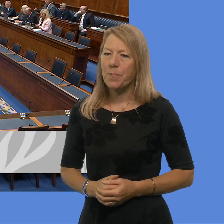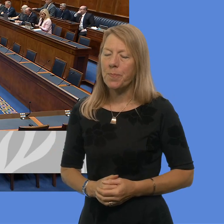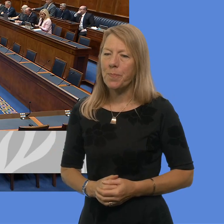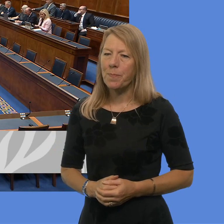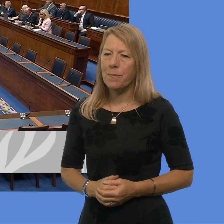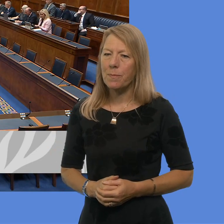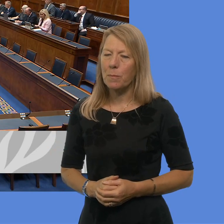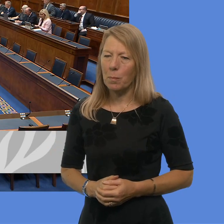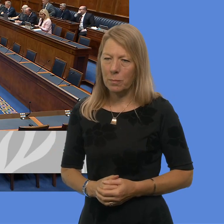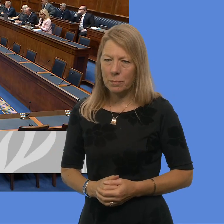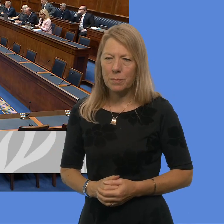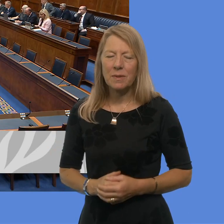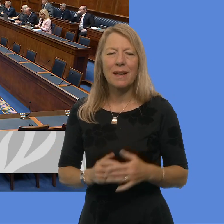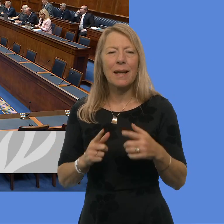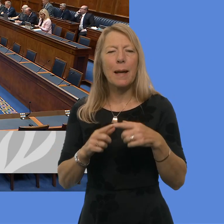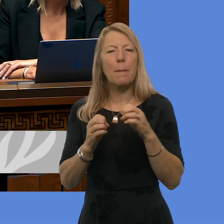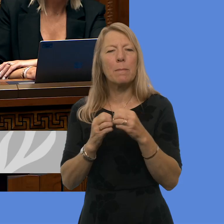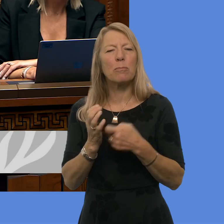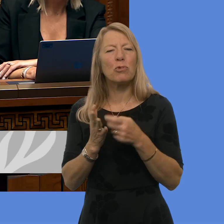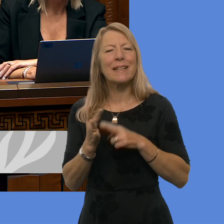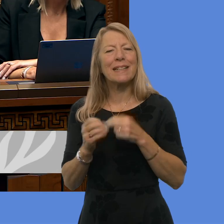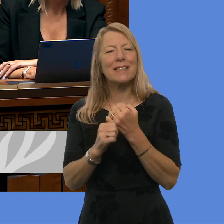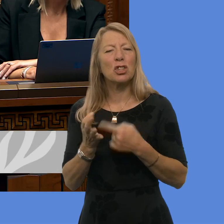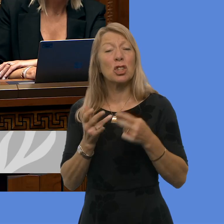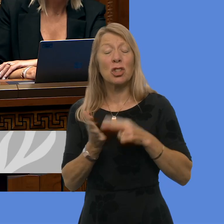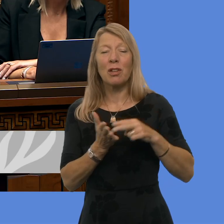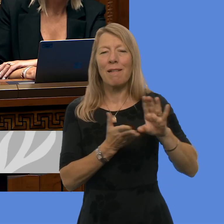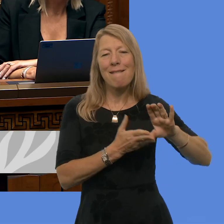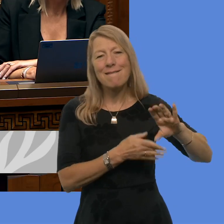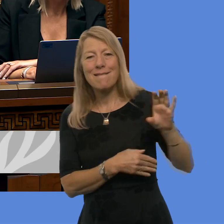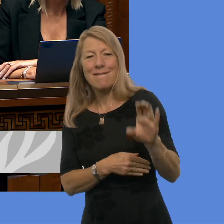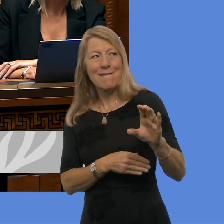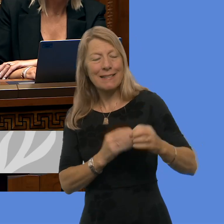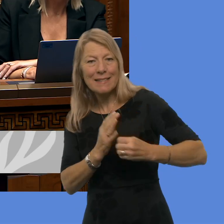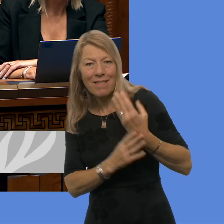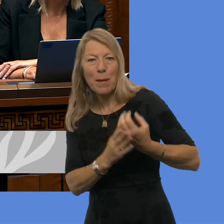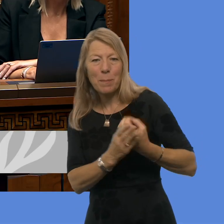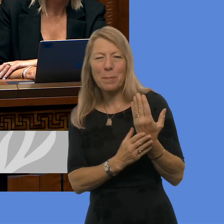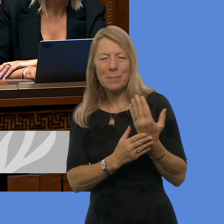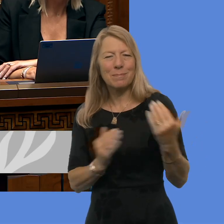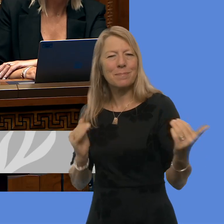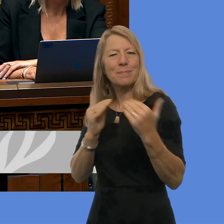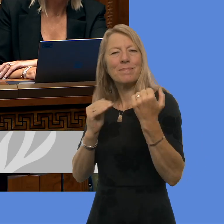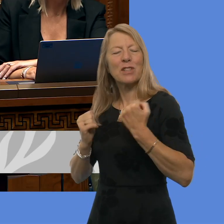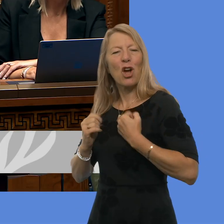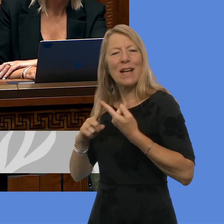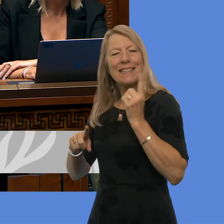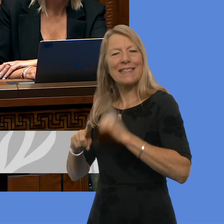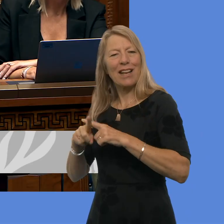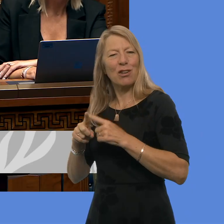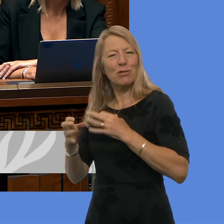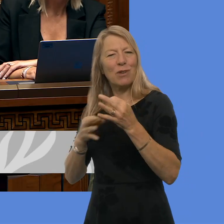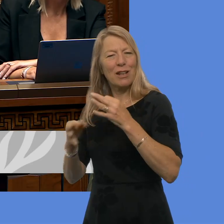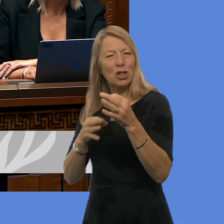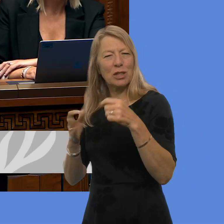The investment in Aberdeen aligns with the Executive's vision of building a strong, sustainable and regionally balanced economy. We're committed to investing in the North